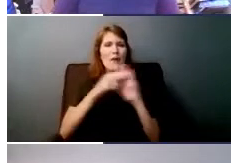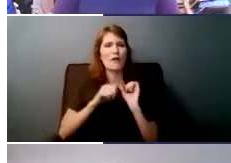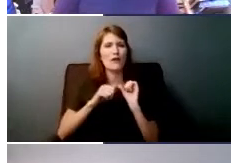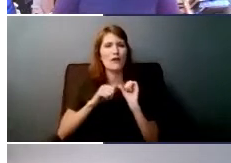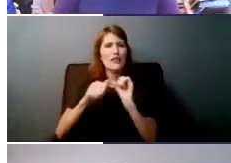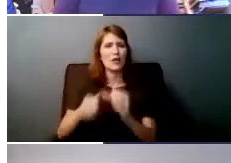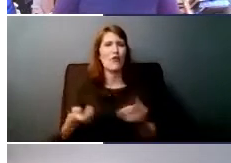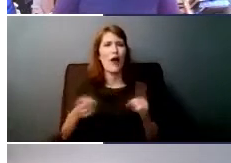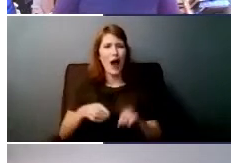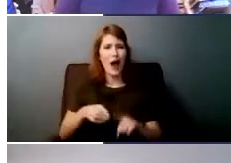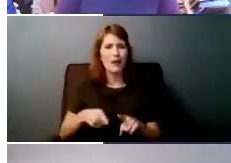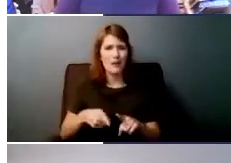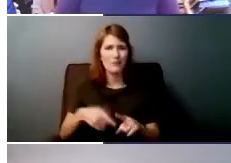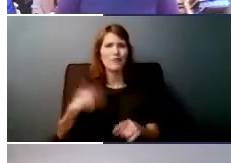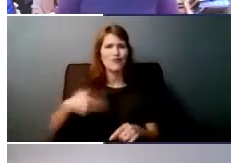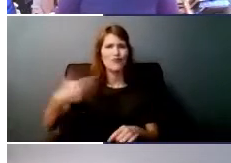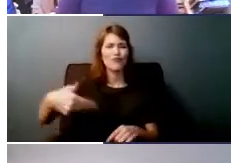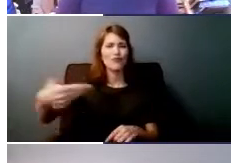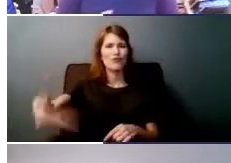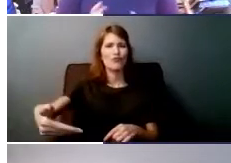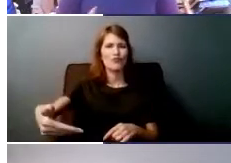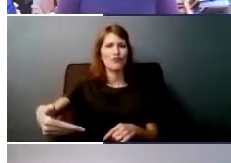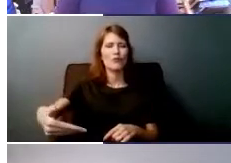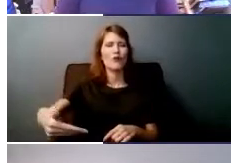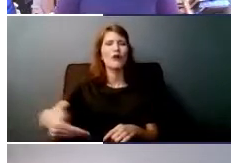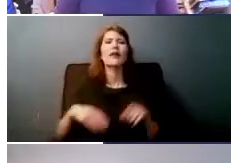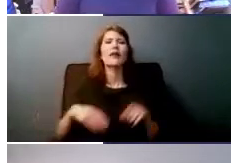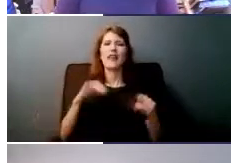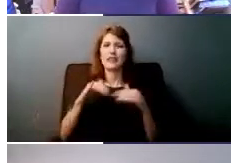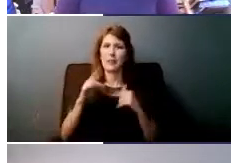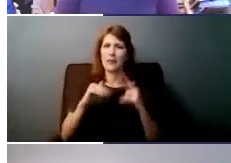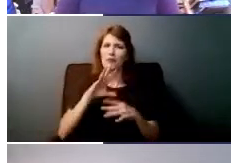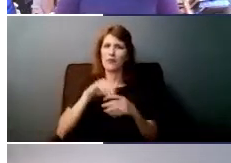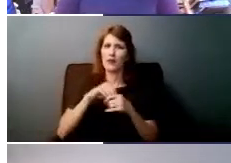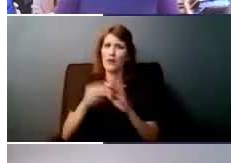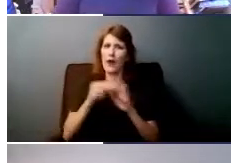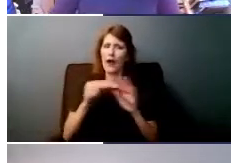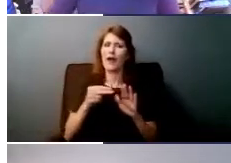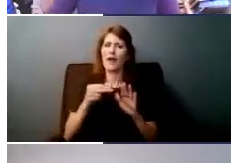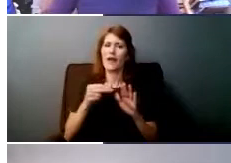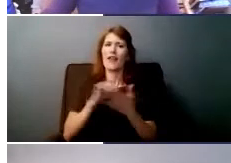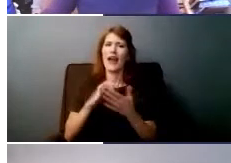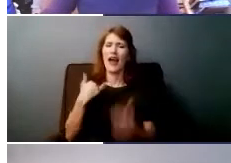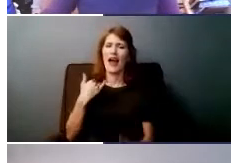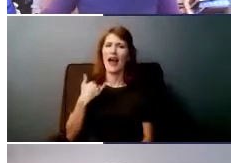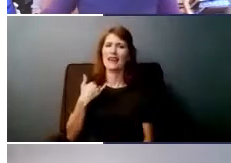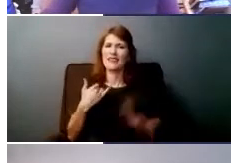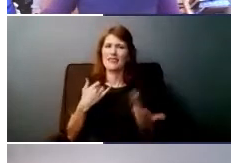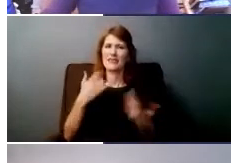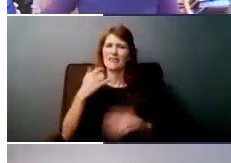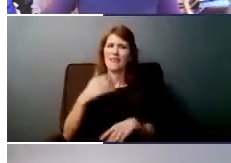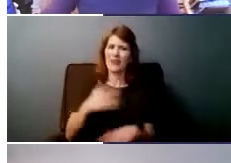that are built behind this brand that have an entire sense memory and entire spirit behind them.